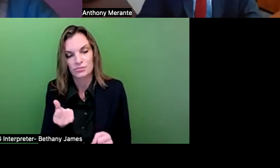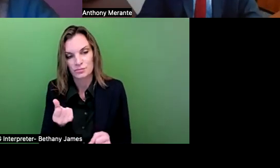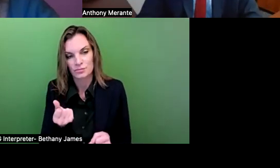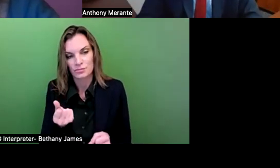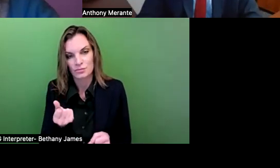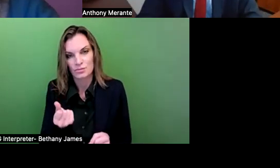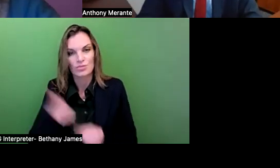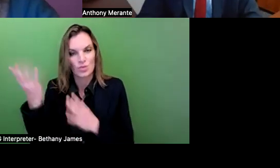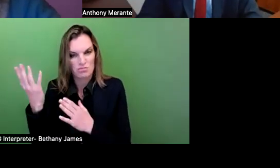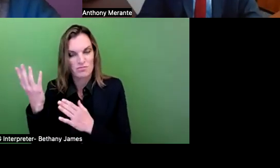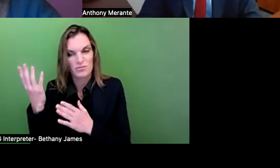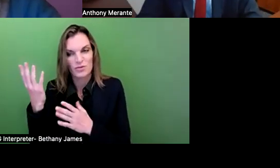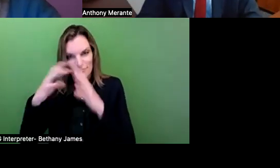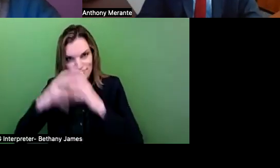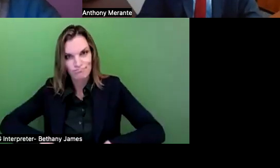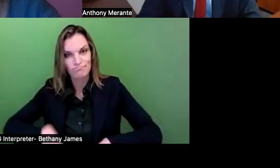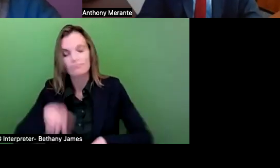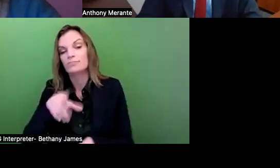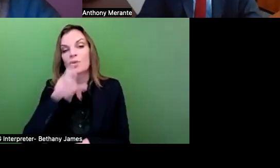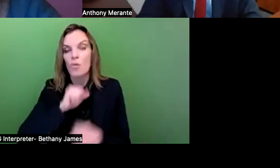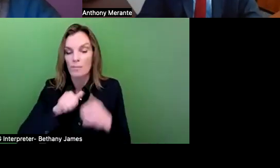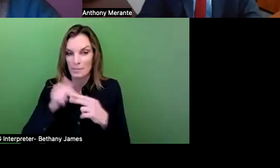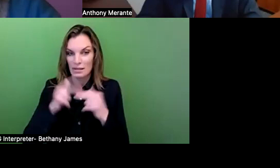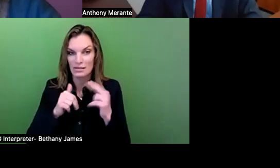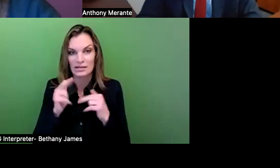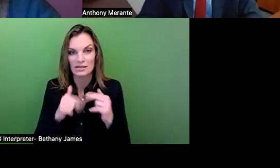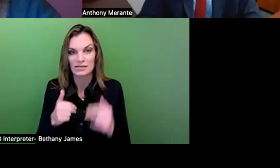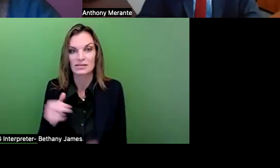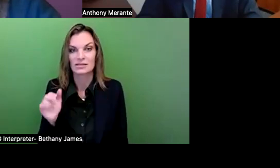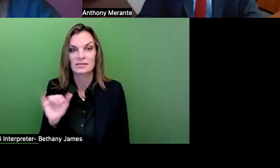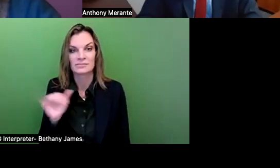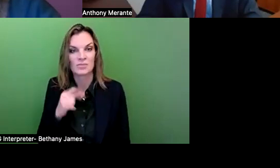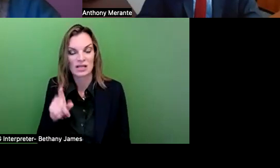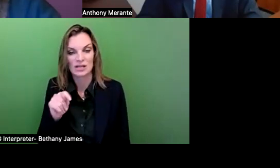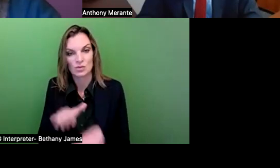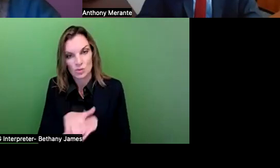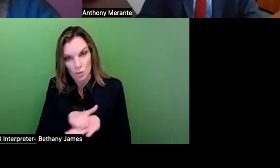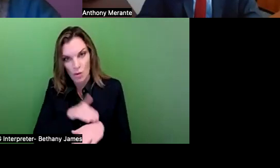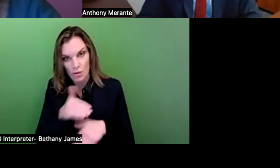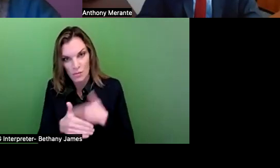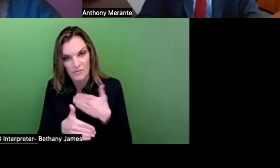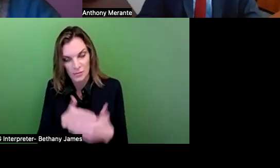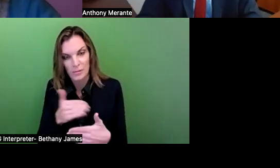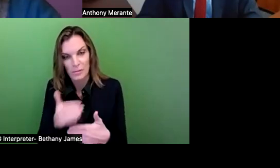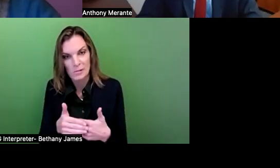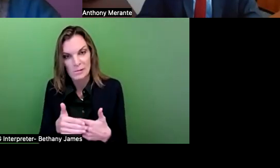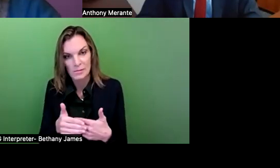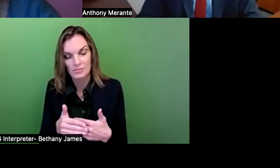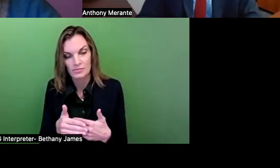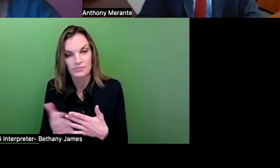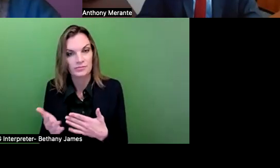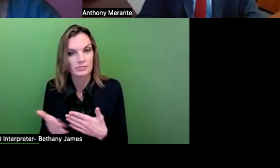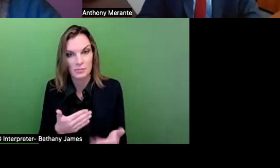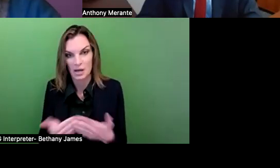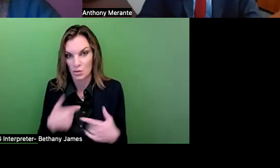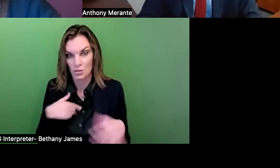troubled buildings. And I do think that we do need to slowly move forward. Okay, and again, no matter what we